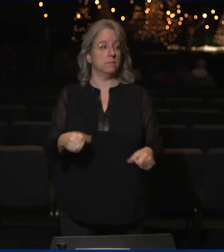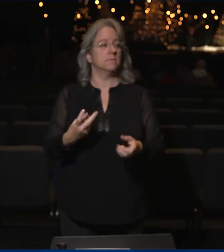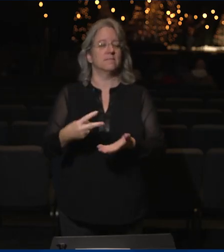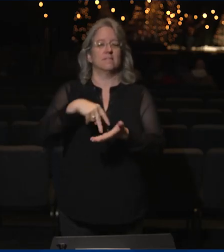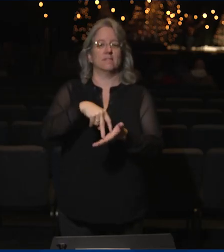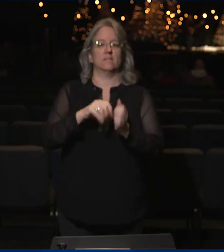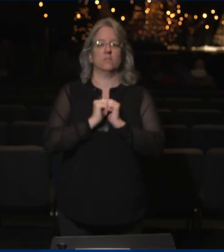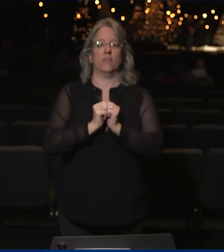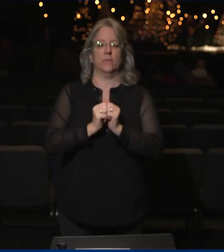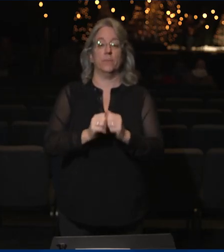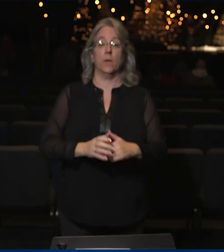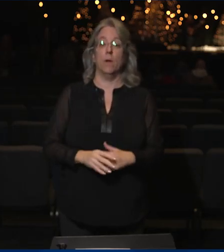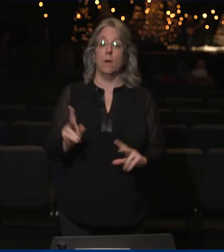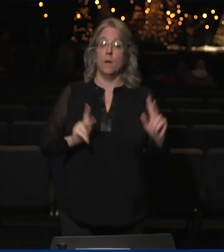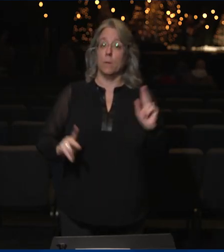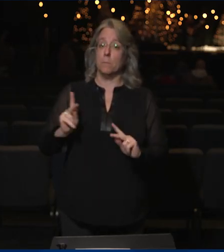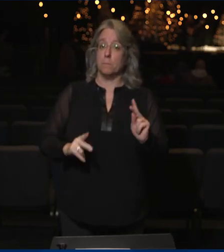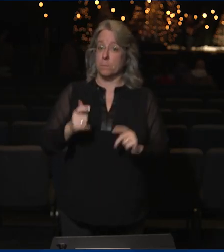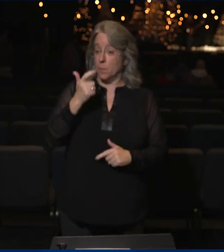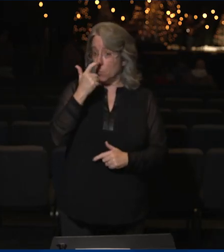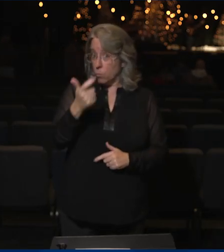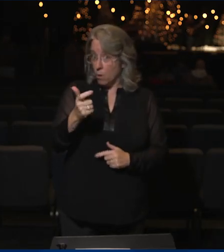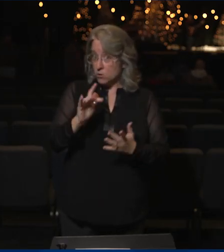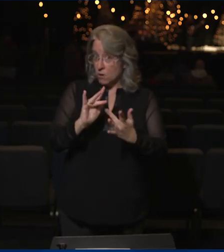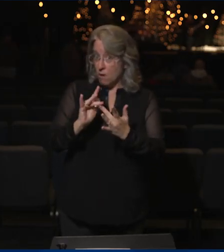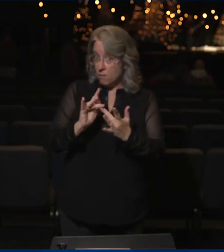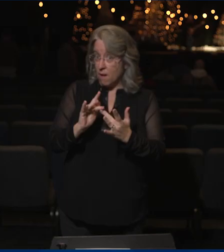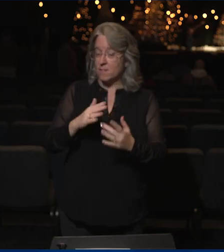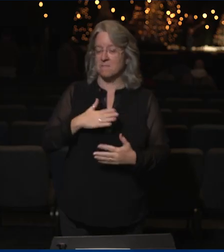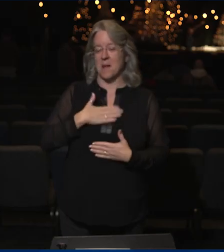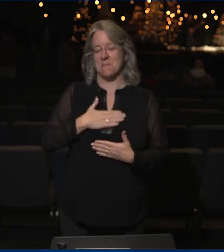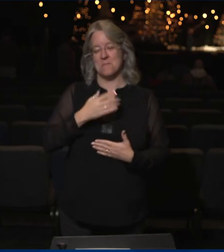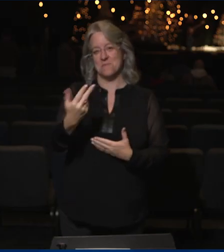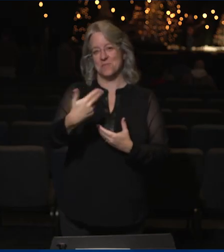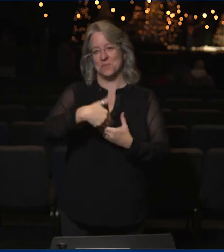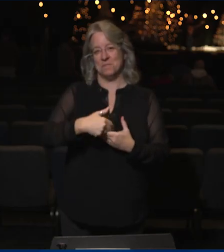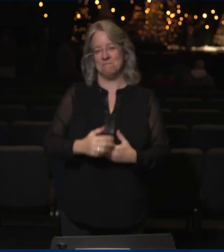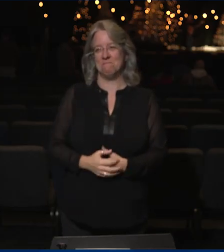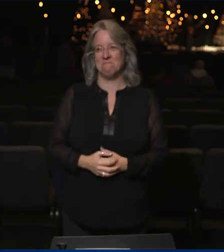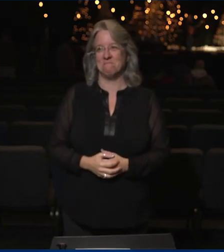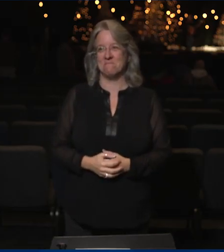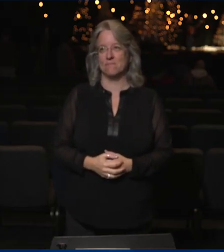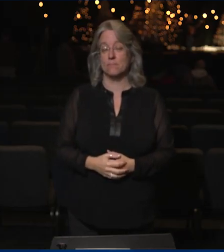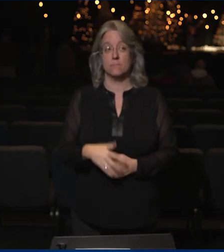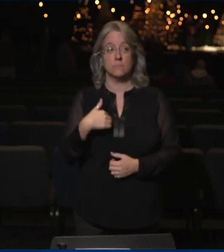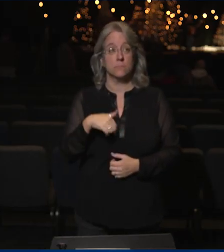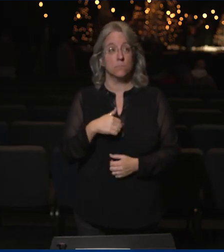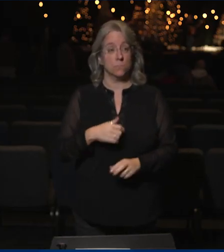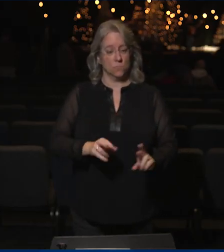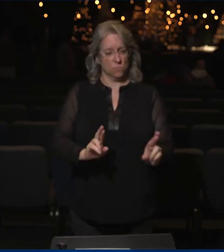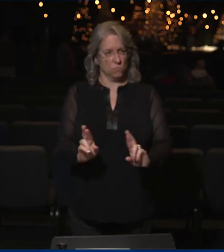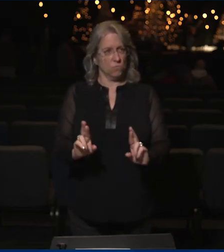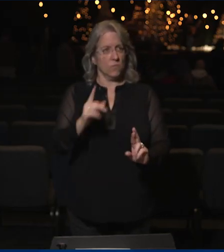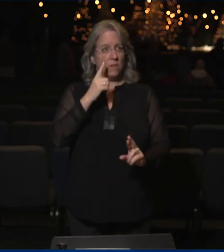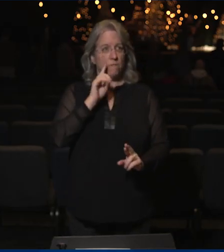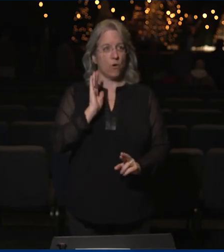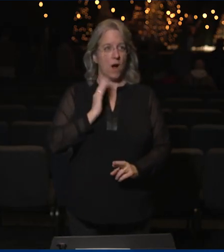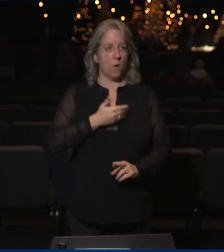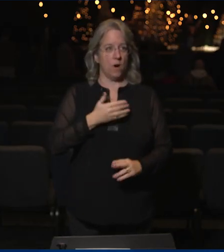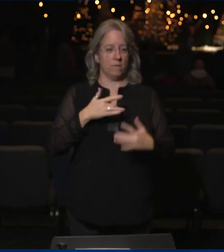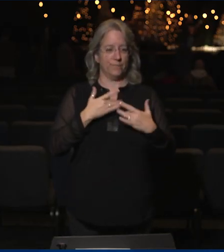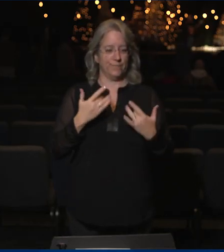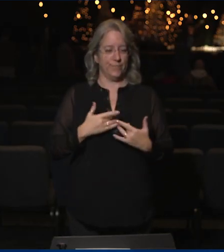Welcome to those of you that are watching online. Glad you're with us. But as we prepare our hearts for this new year, as we look forward